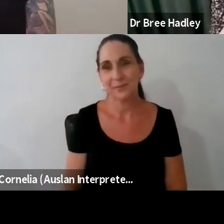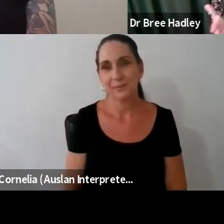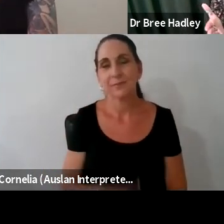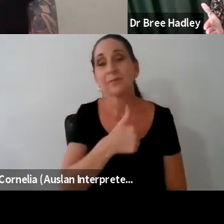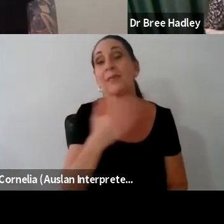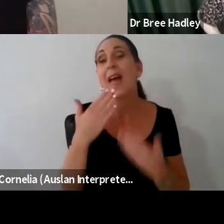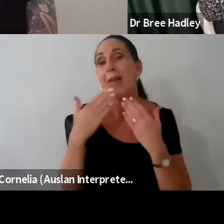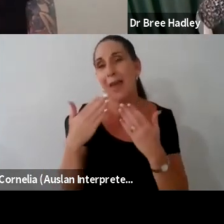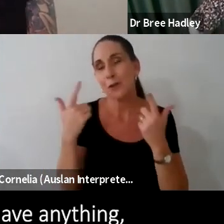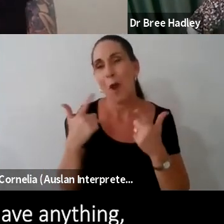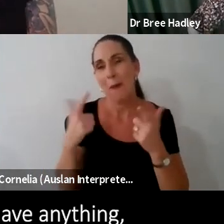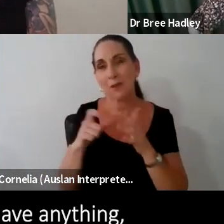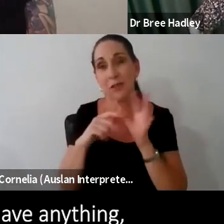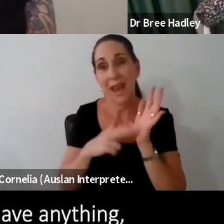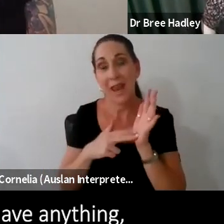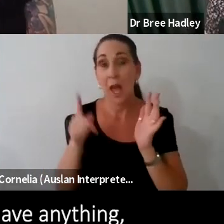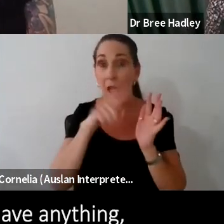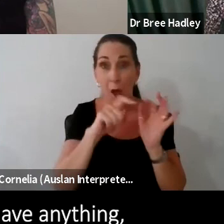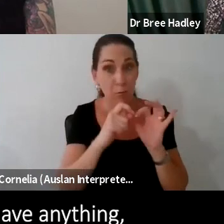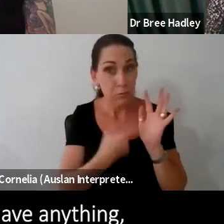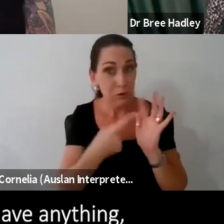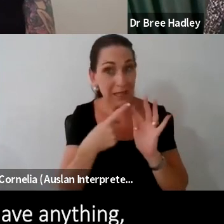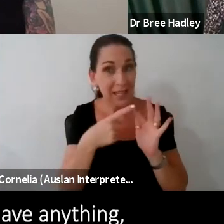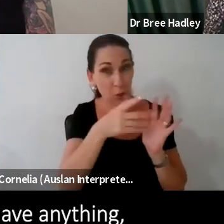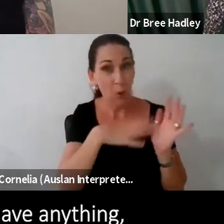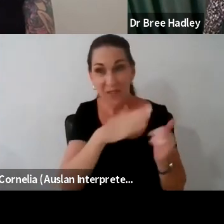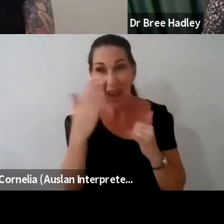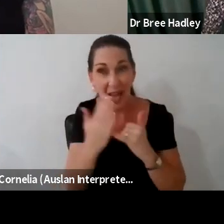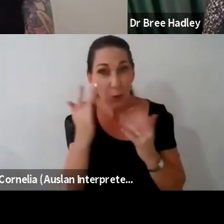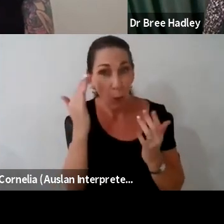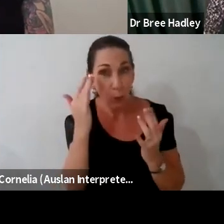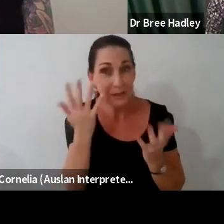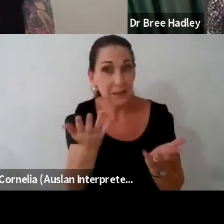Thank you so much, Dan. Bree, do you have anything, last thought on that one?